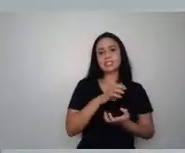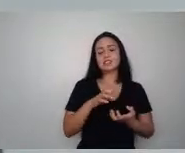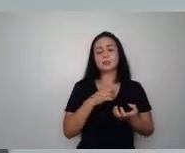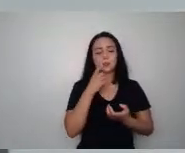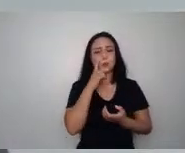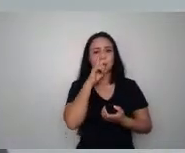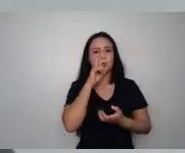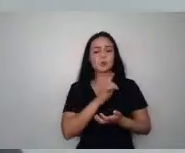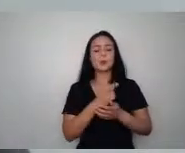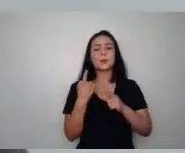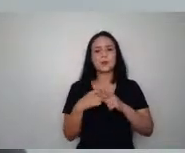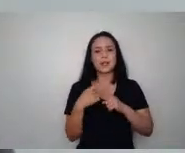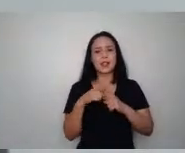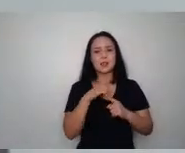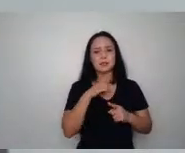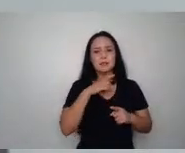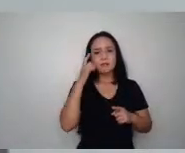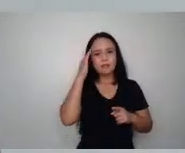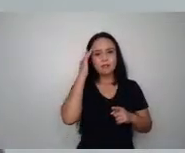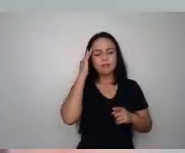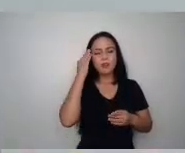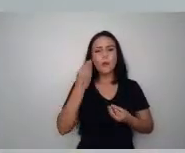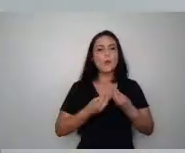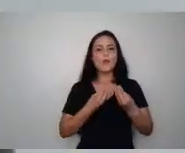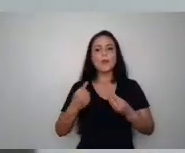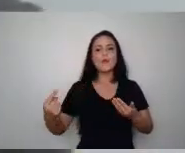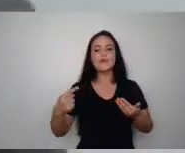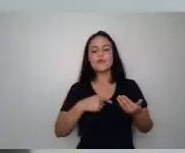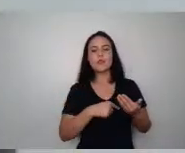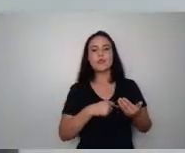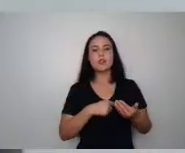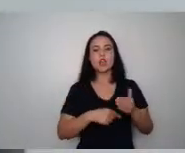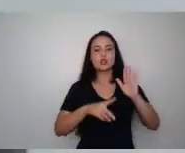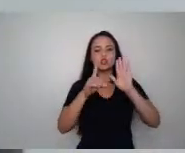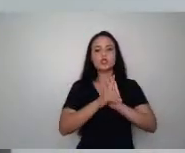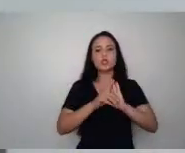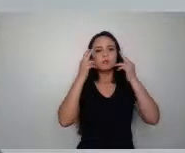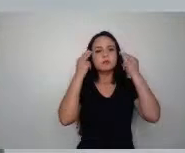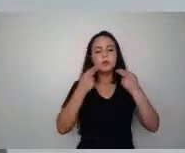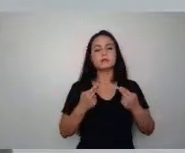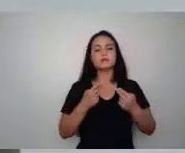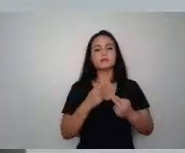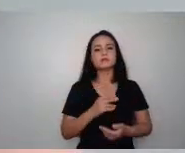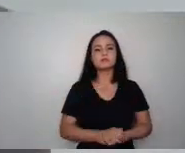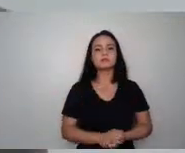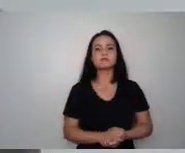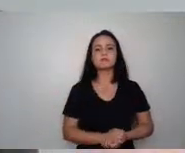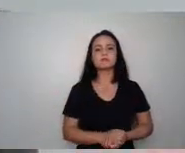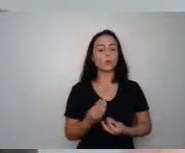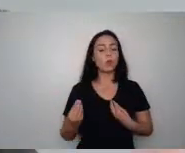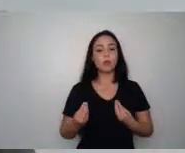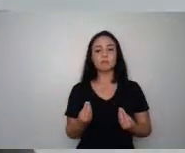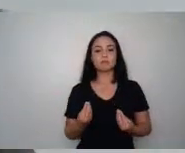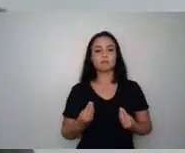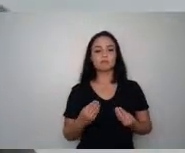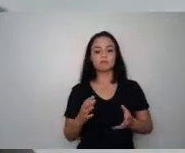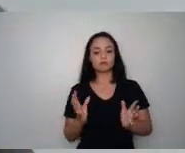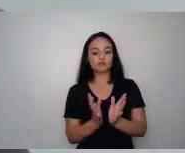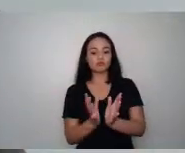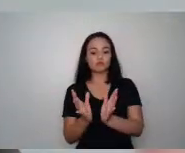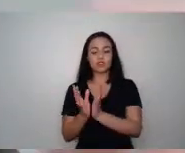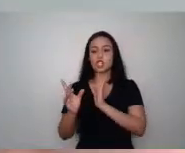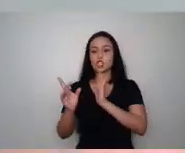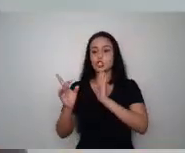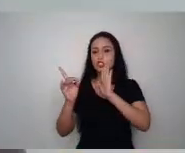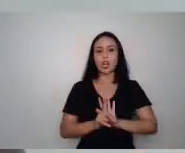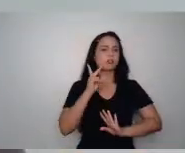that's some people. And this is very serious. We have to understand what is human rights. So human